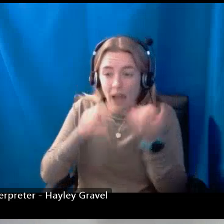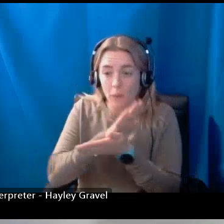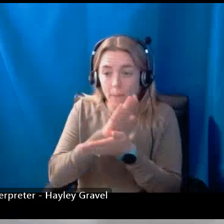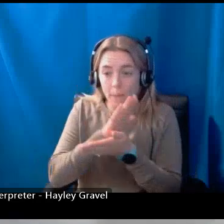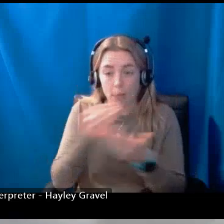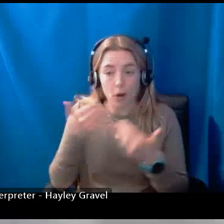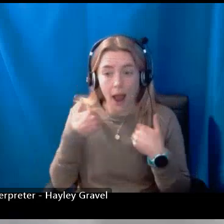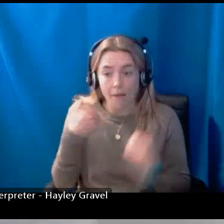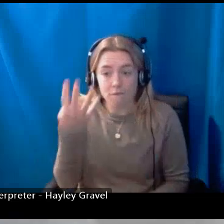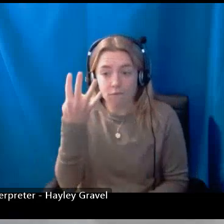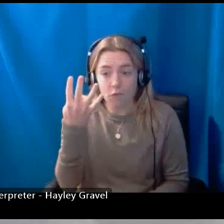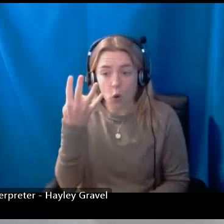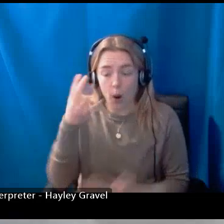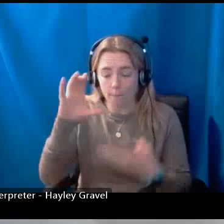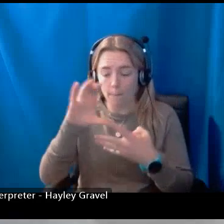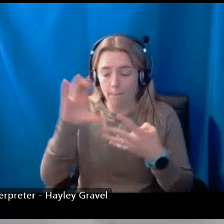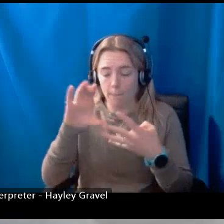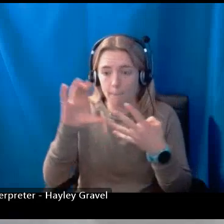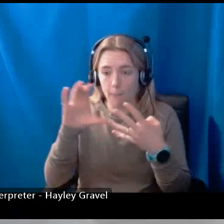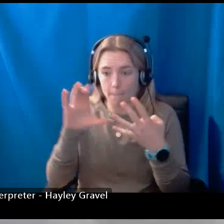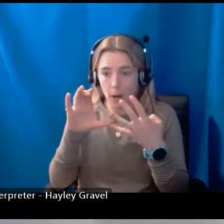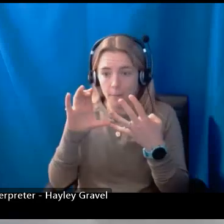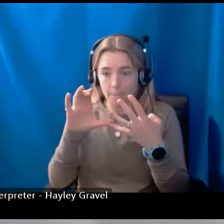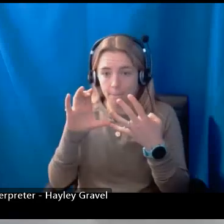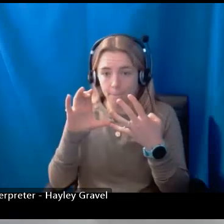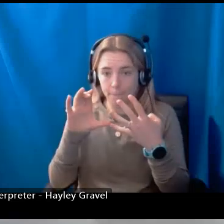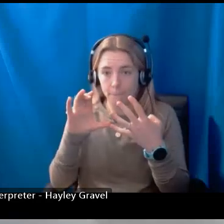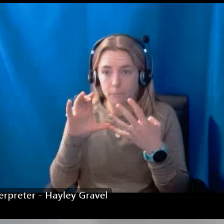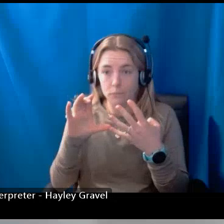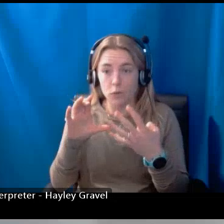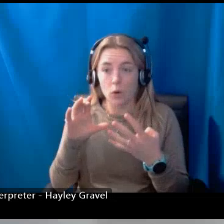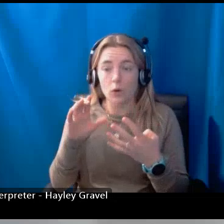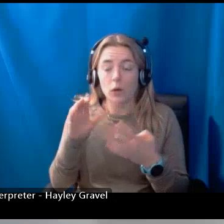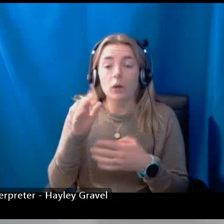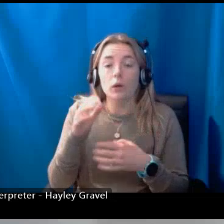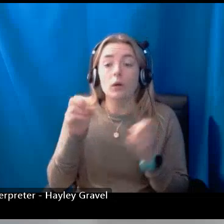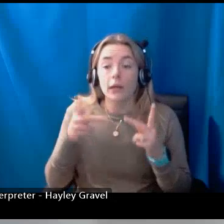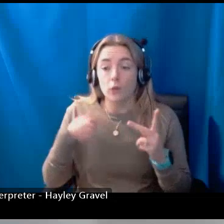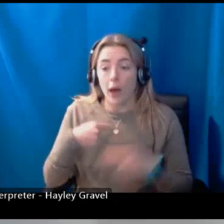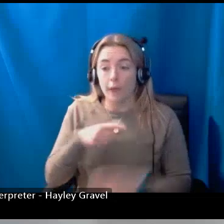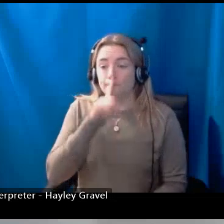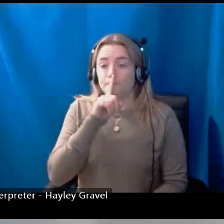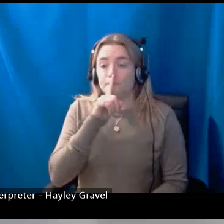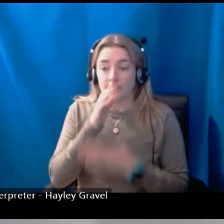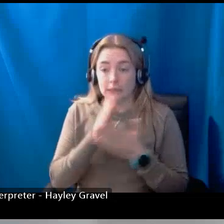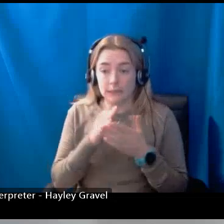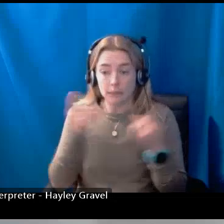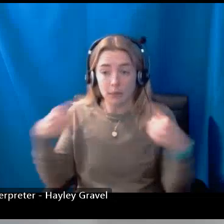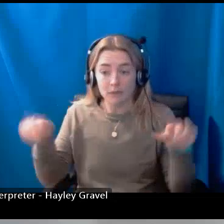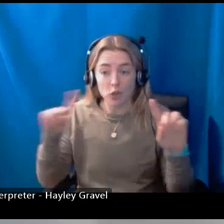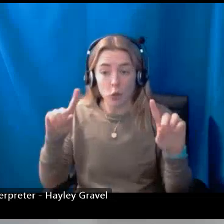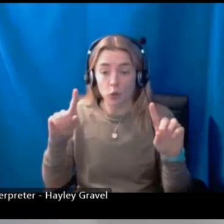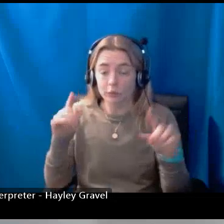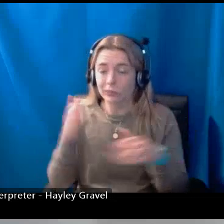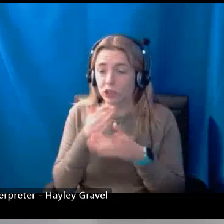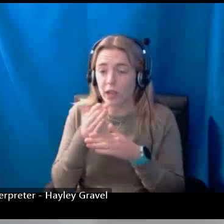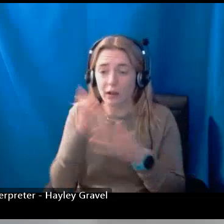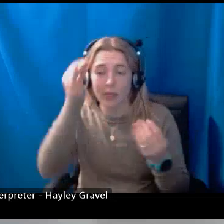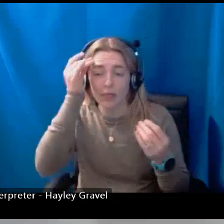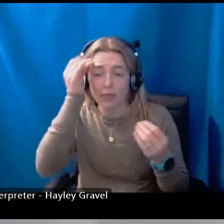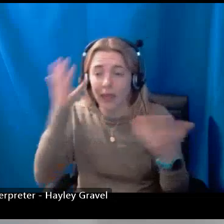So I'm going to stop talking, and I want some of you to share kind of where you are. What do you think? What are you